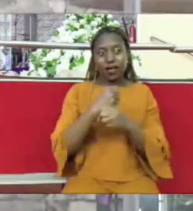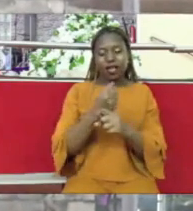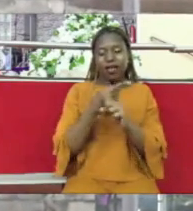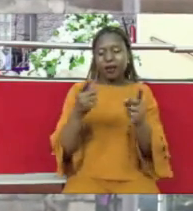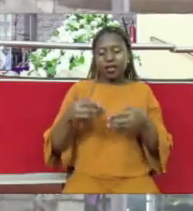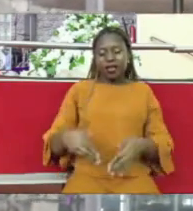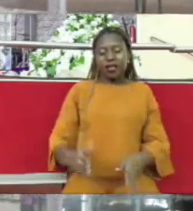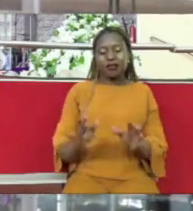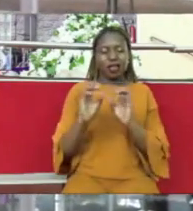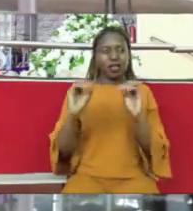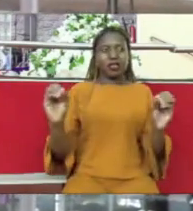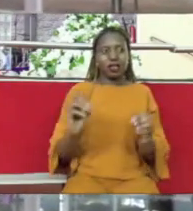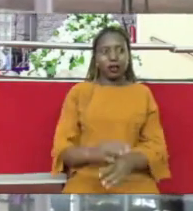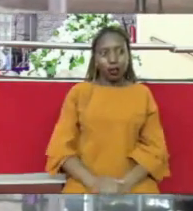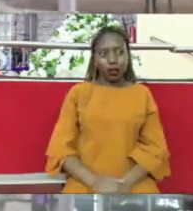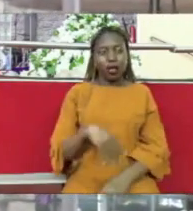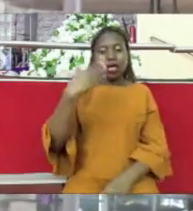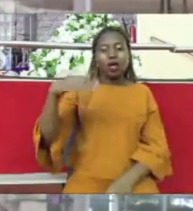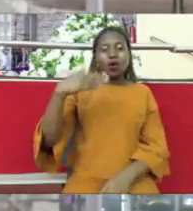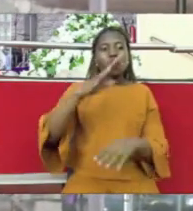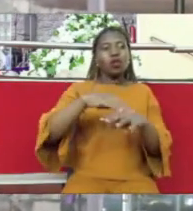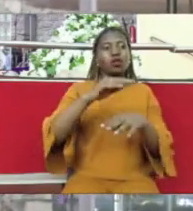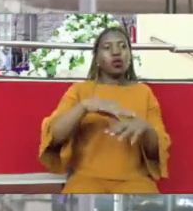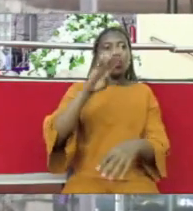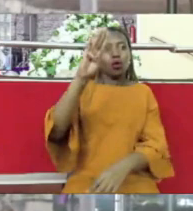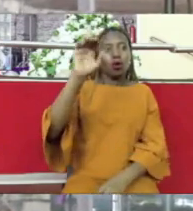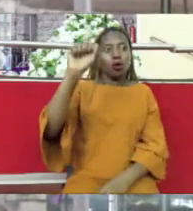That single woman who could not keep with her husband.